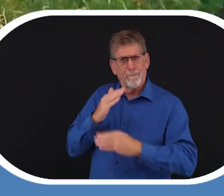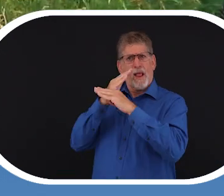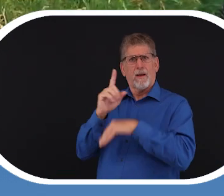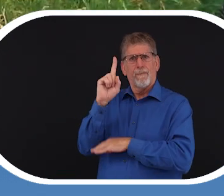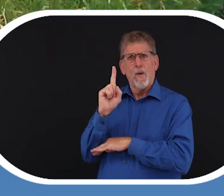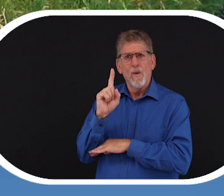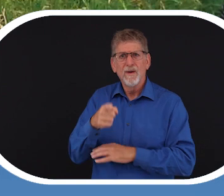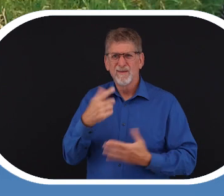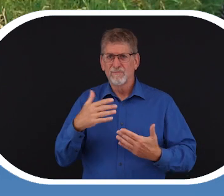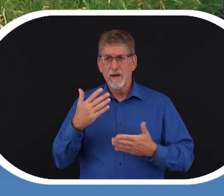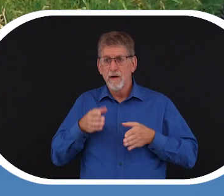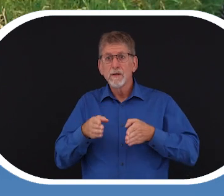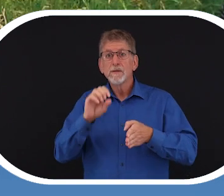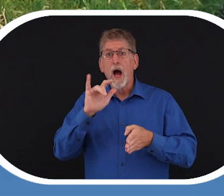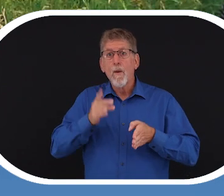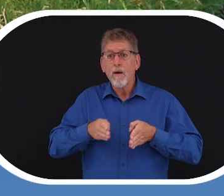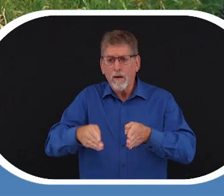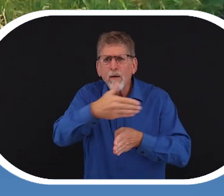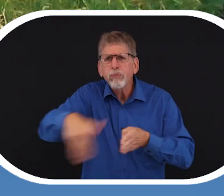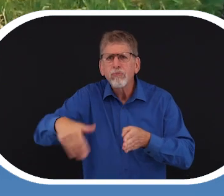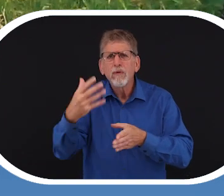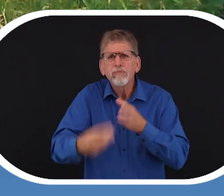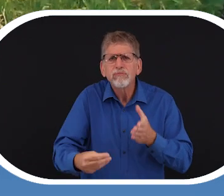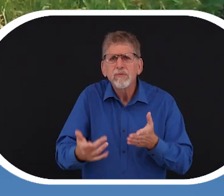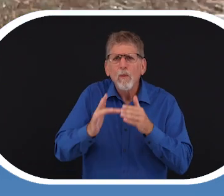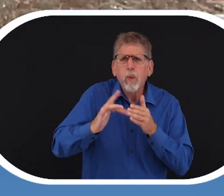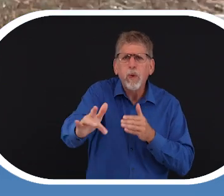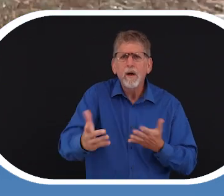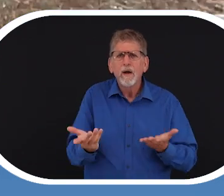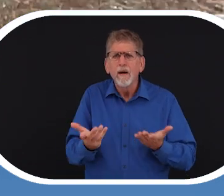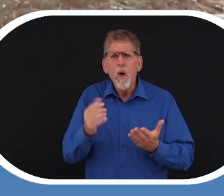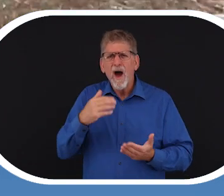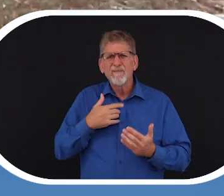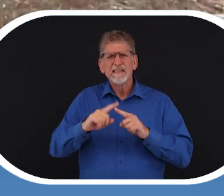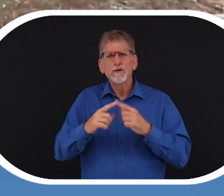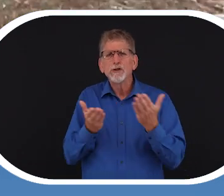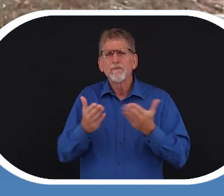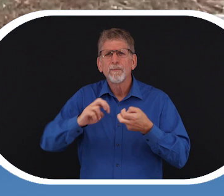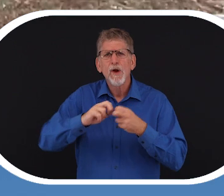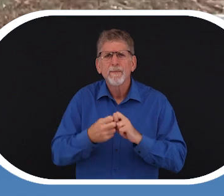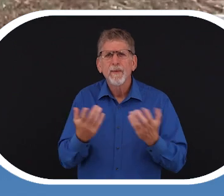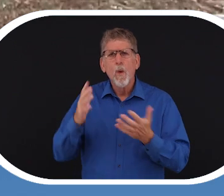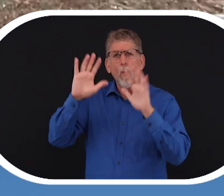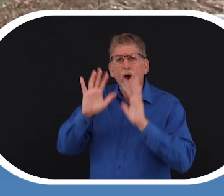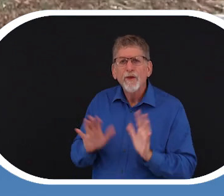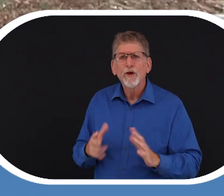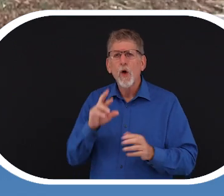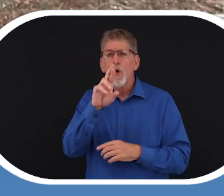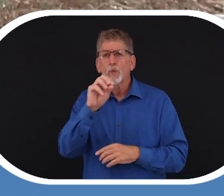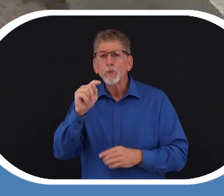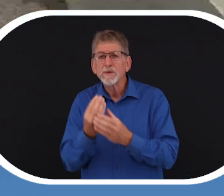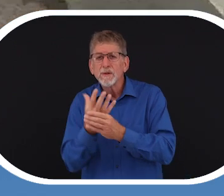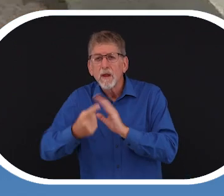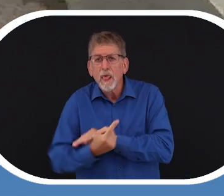abruptly ending sidewalks where somehow the sidewalk just runs out. Or we might have surface problems due to weathering, root growth, or other